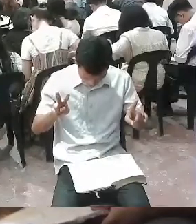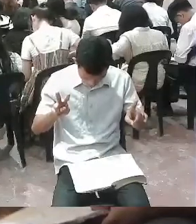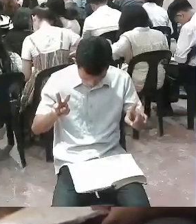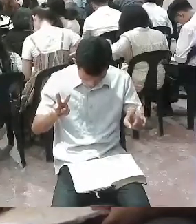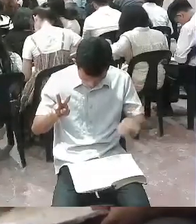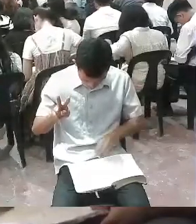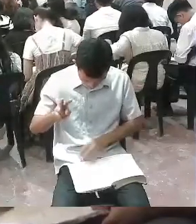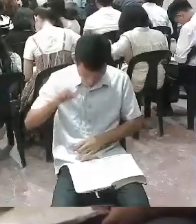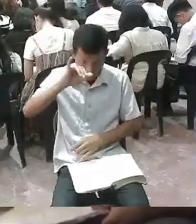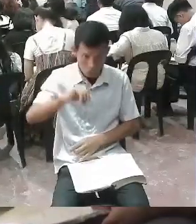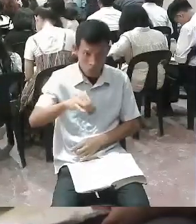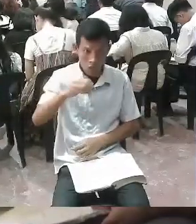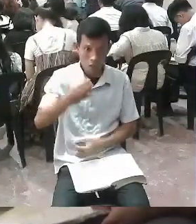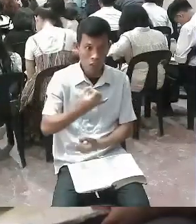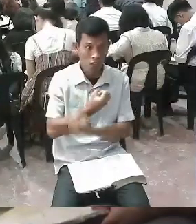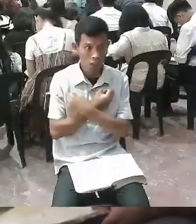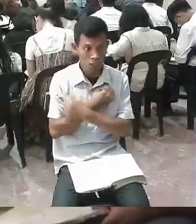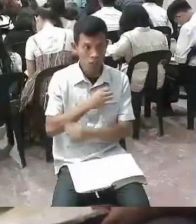John